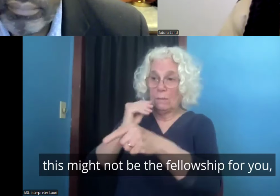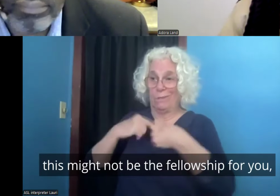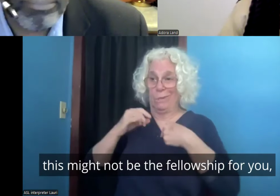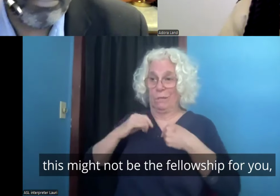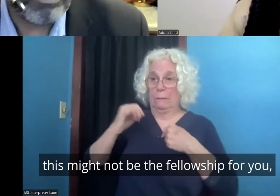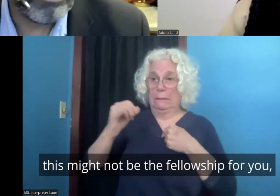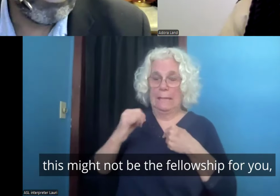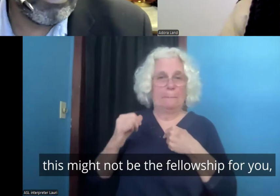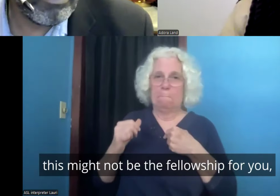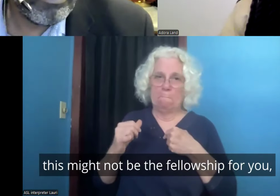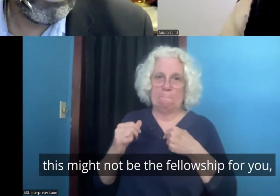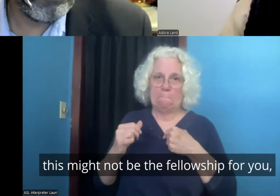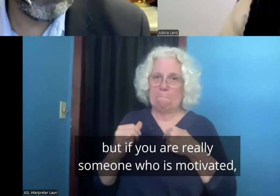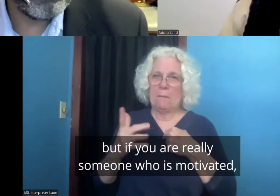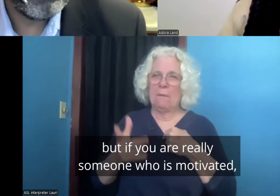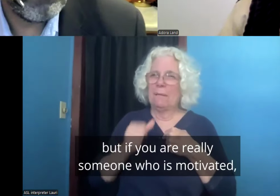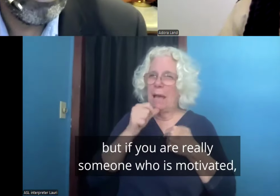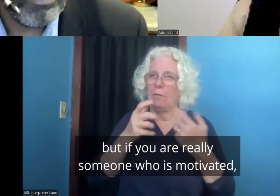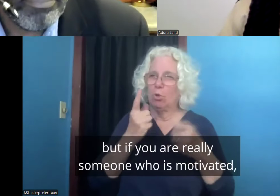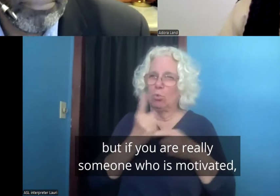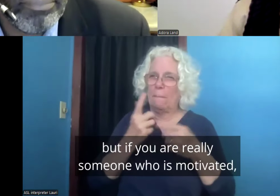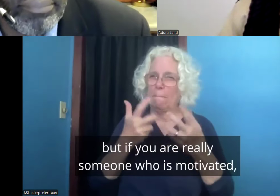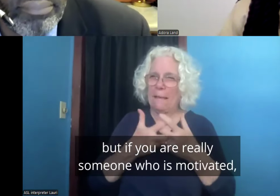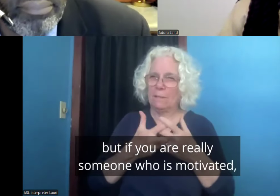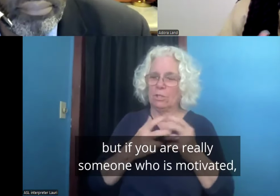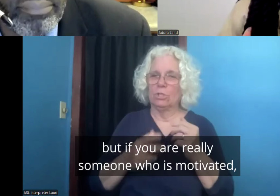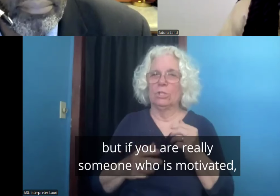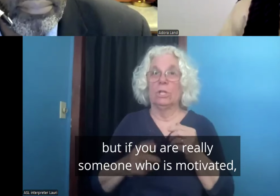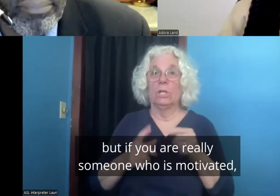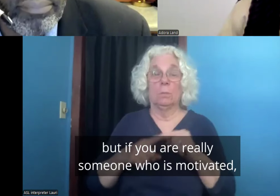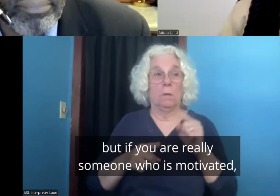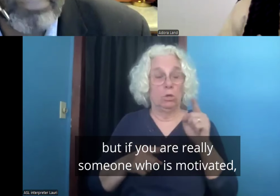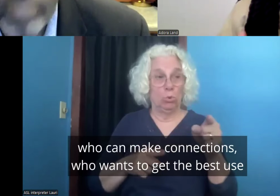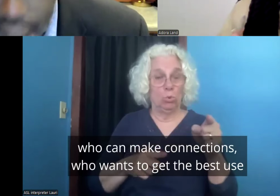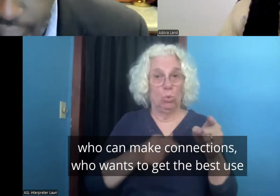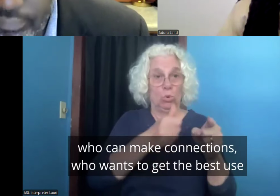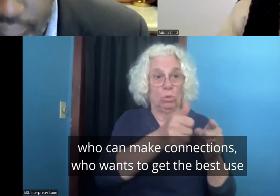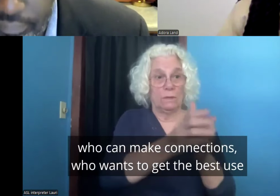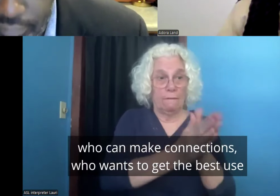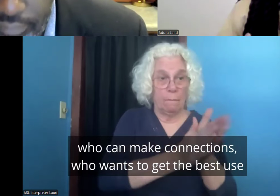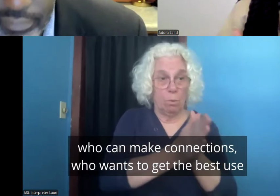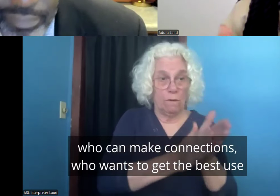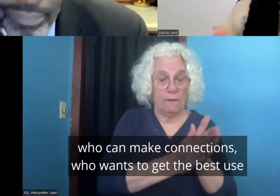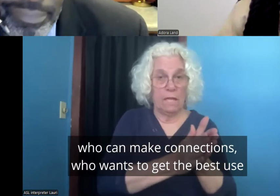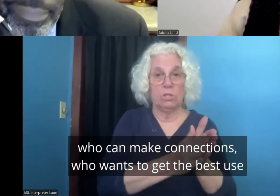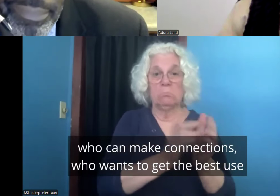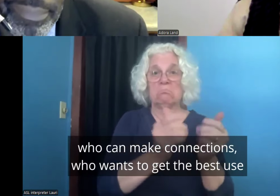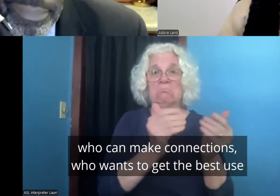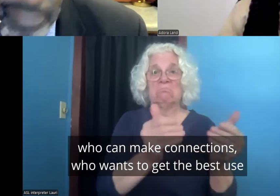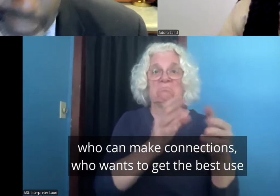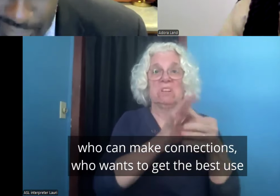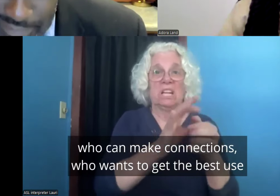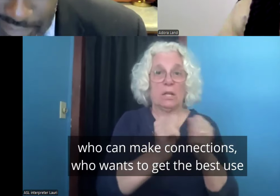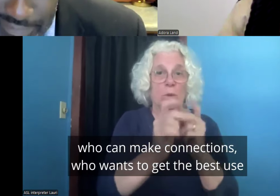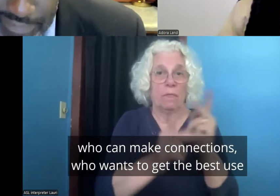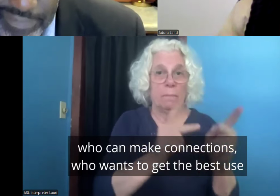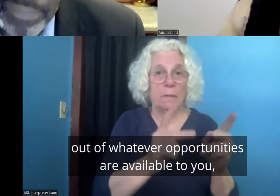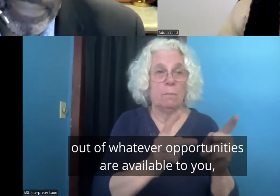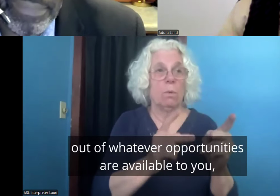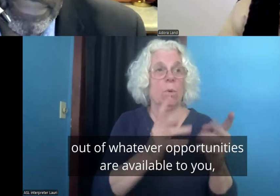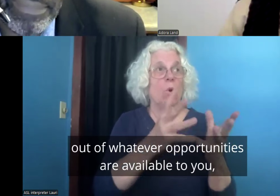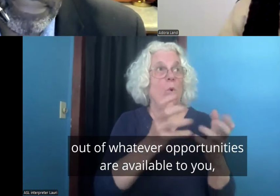might not be the fellowship for you. But if you're really someone who is motivated, who can make connections, who wants to get the best